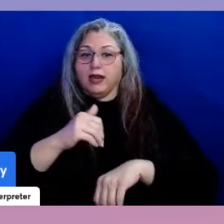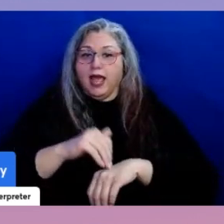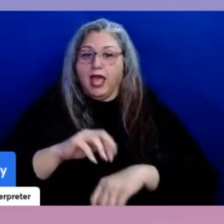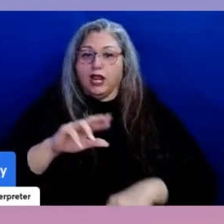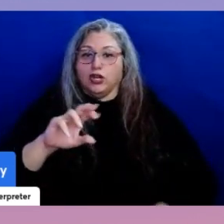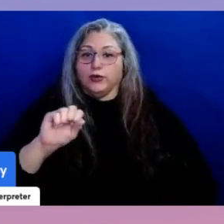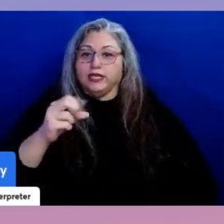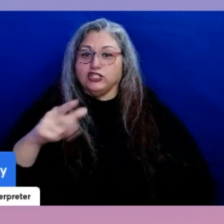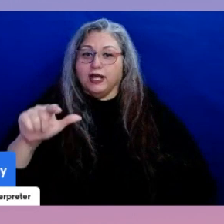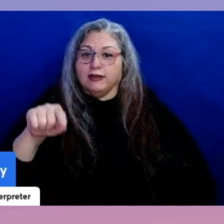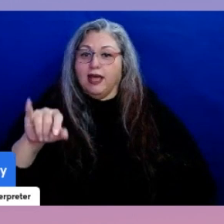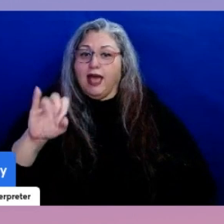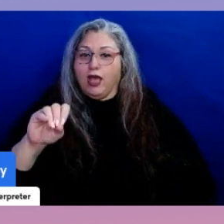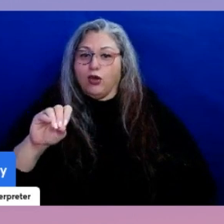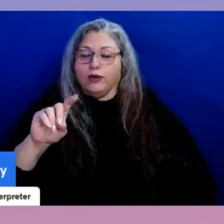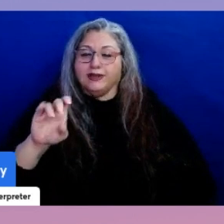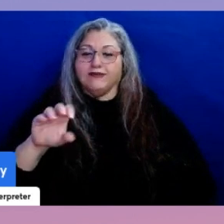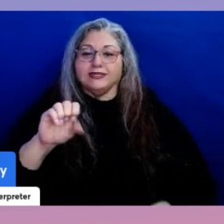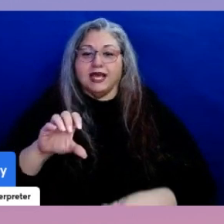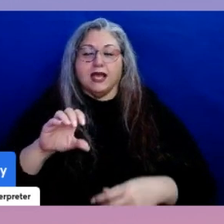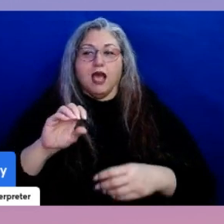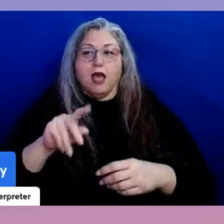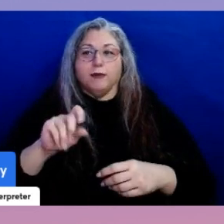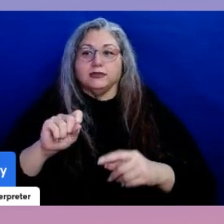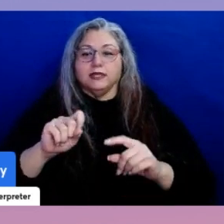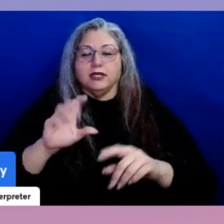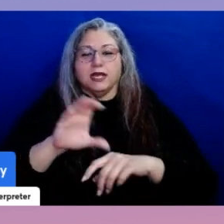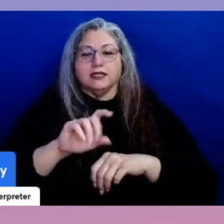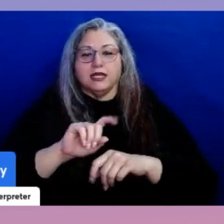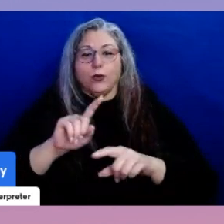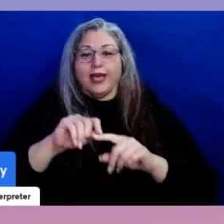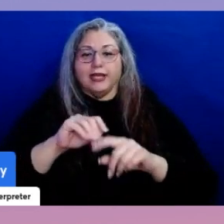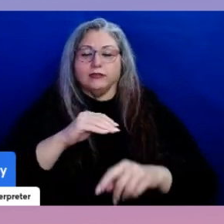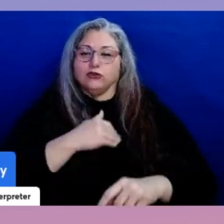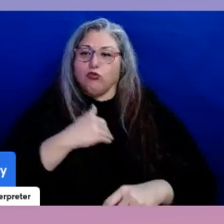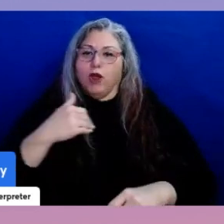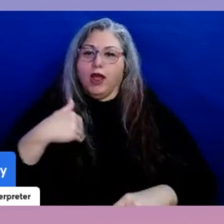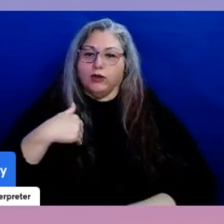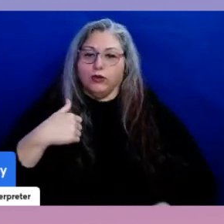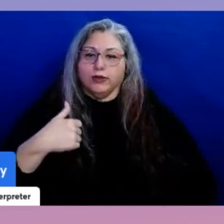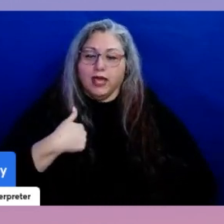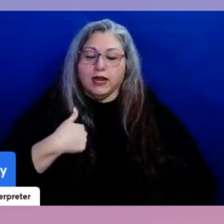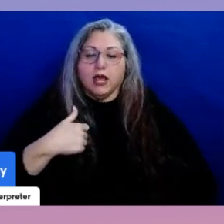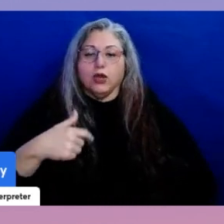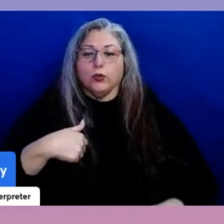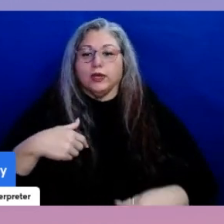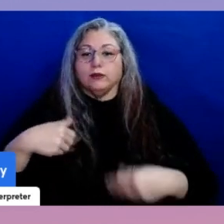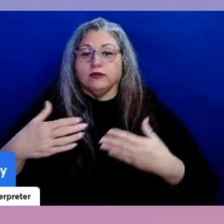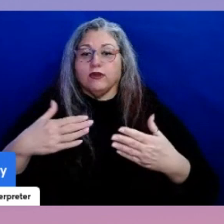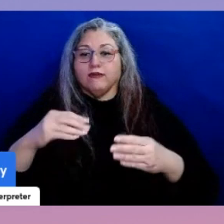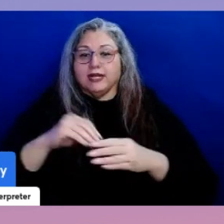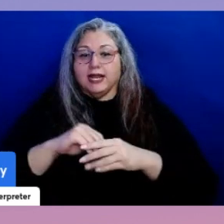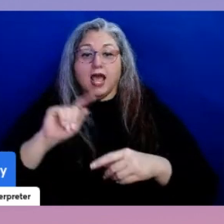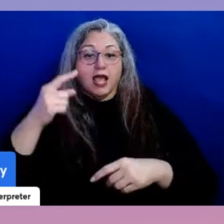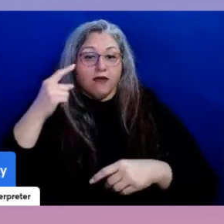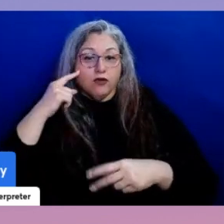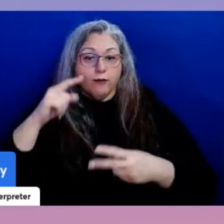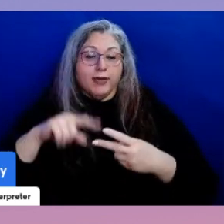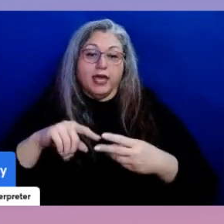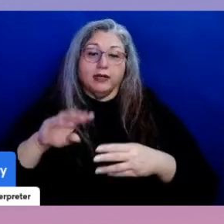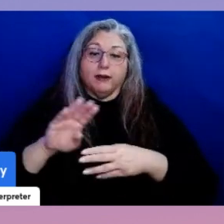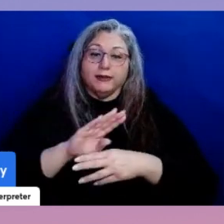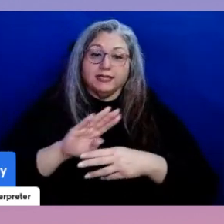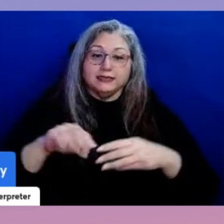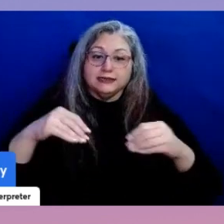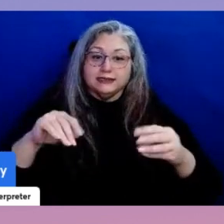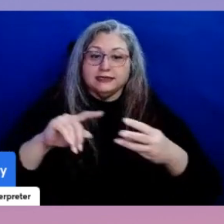a DevSecOps consulting firm based out of Toronto, Canada. We serve customers in the government, retail, banking, and telecom